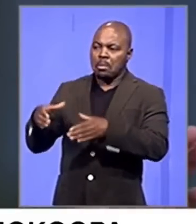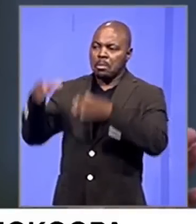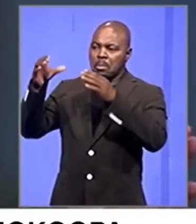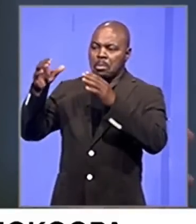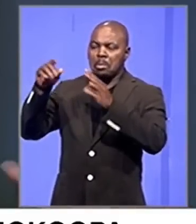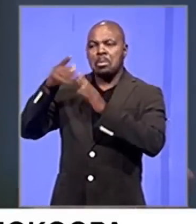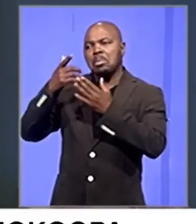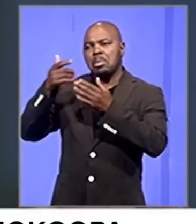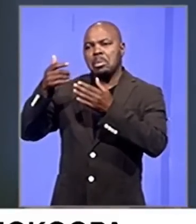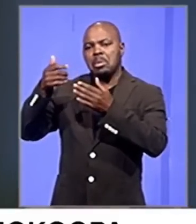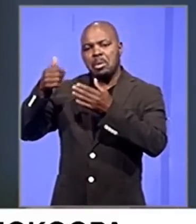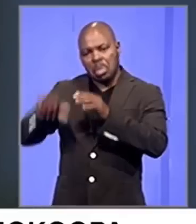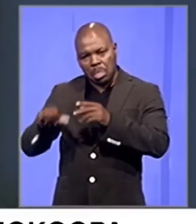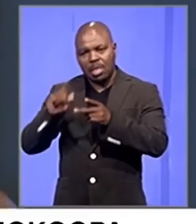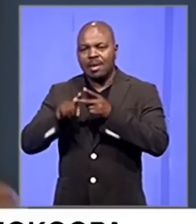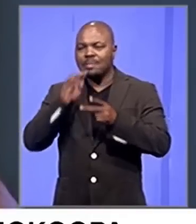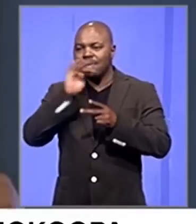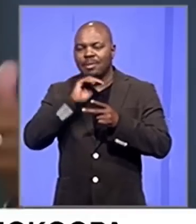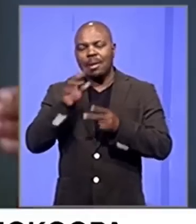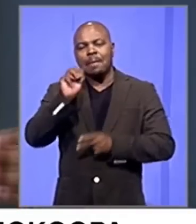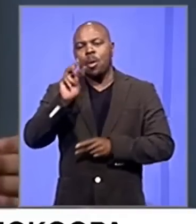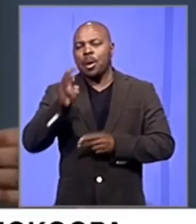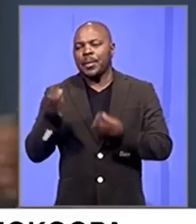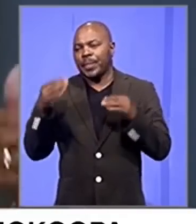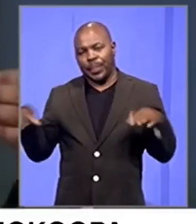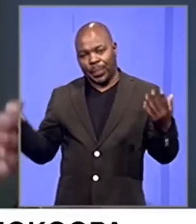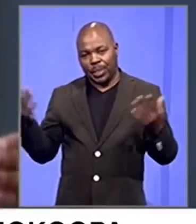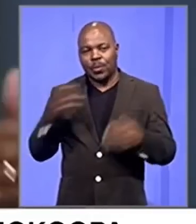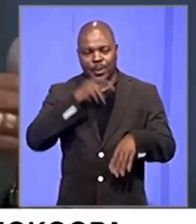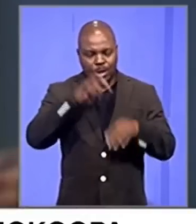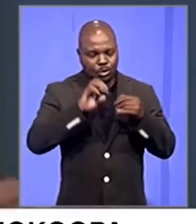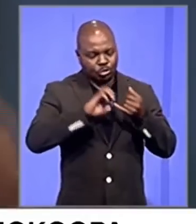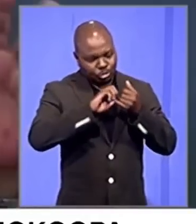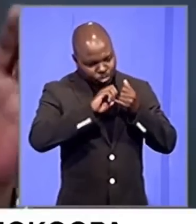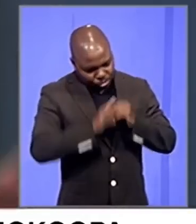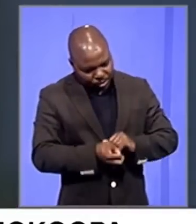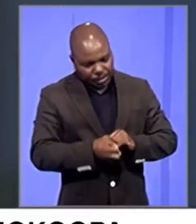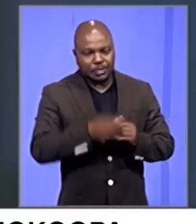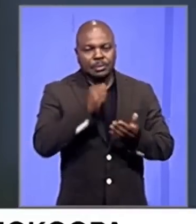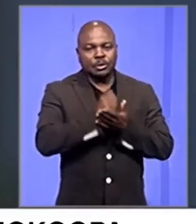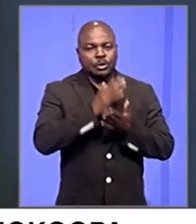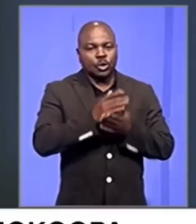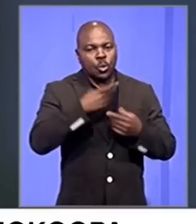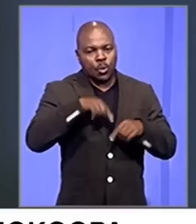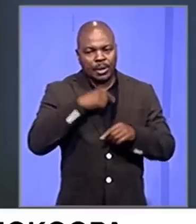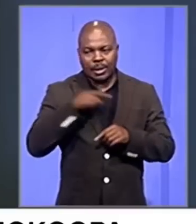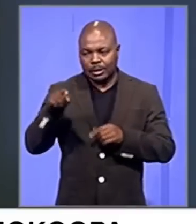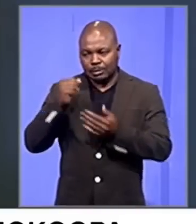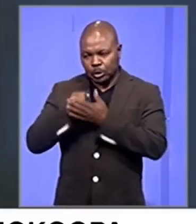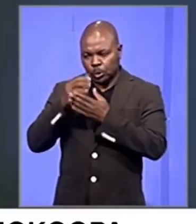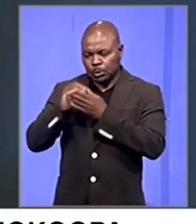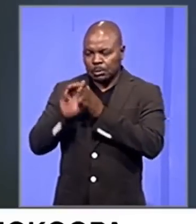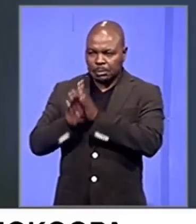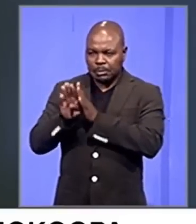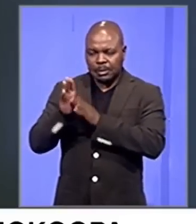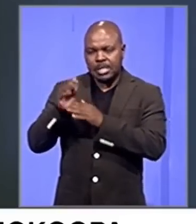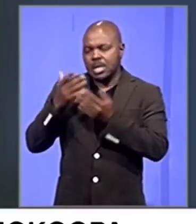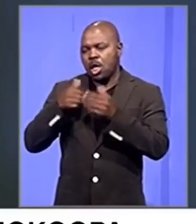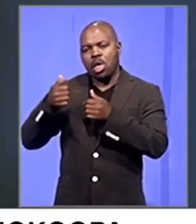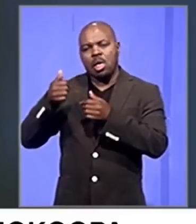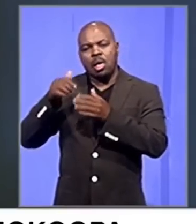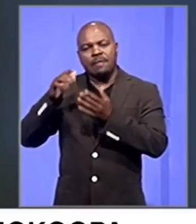not providing us megawatts, and that's why we need to make these efforts to make sure that we stop the units from tripping, and that's